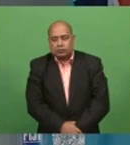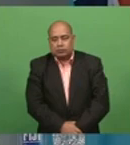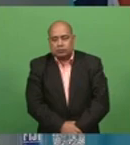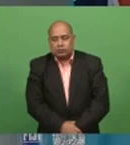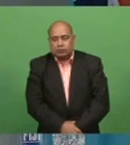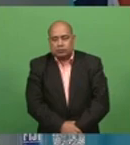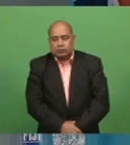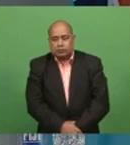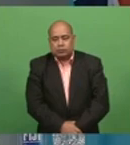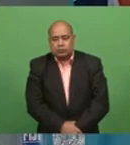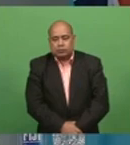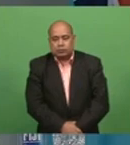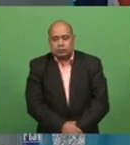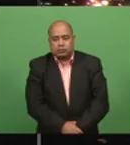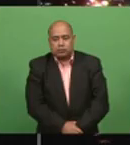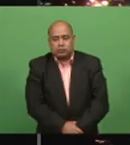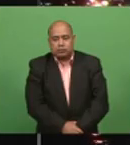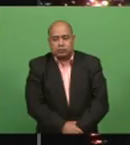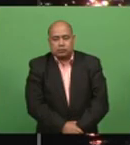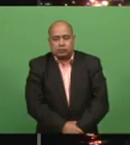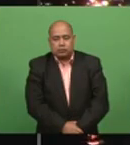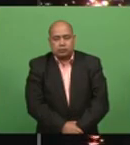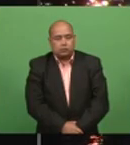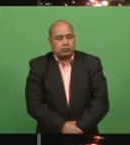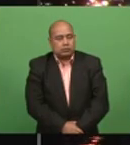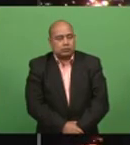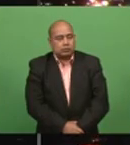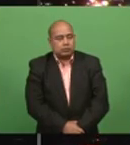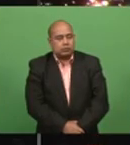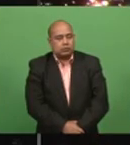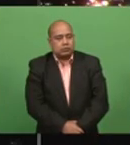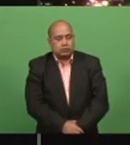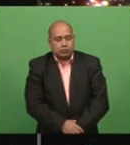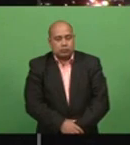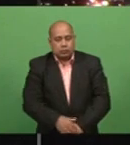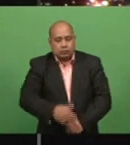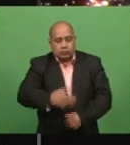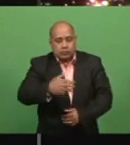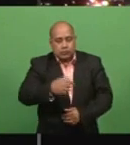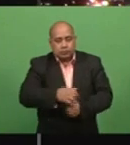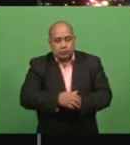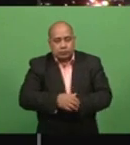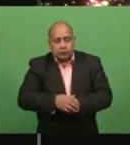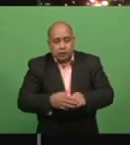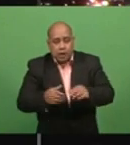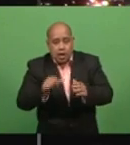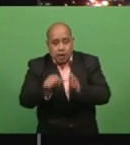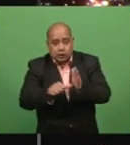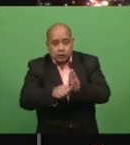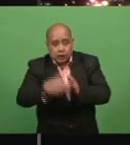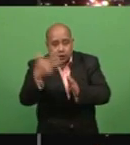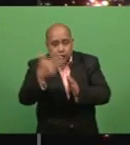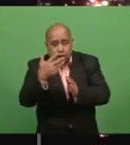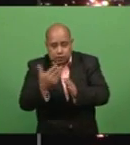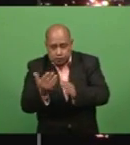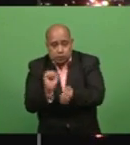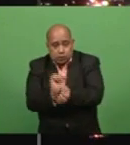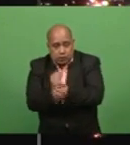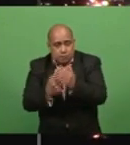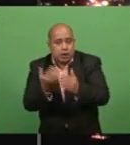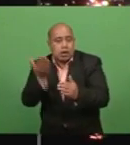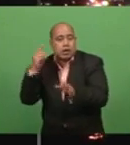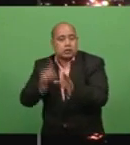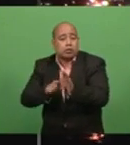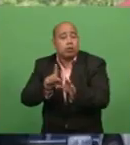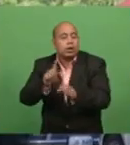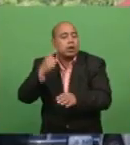India and with the individuals concerned. 19 juveniles were arrested overnight for the alleged breach of COVID-19